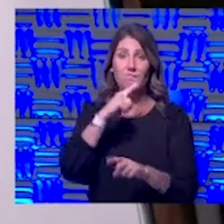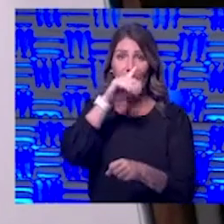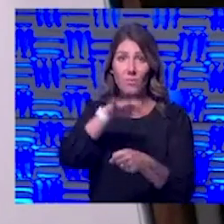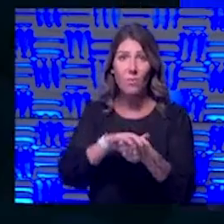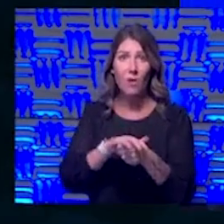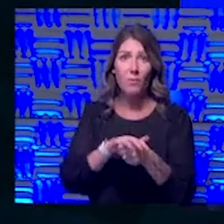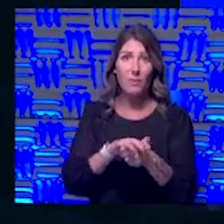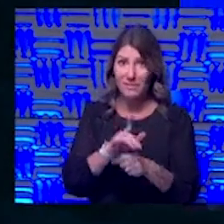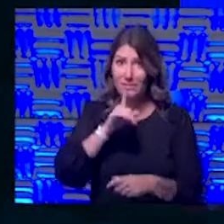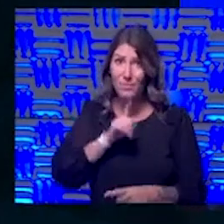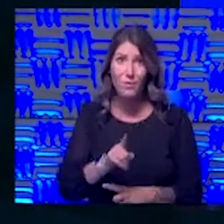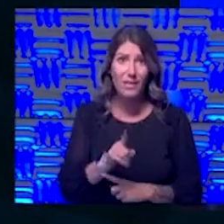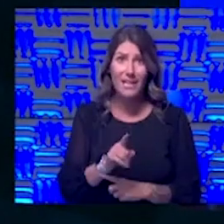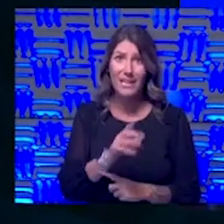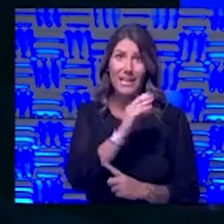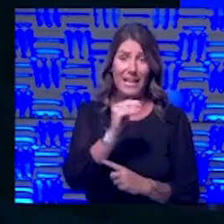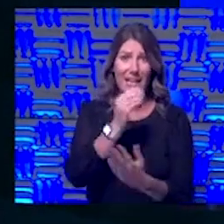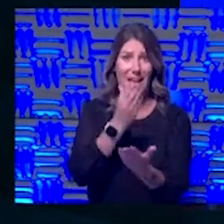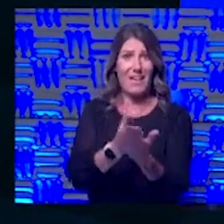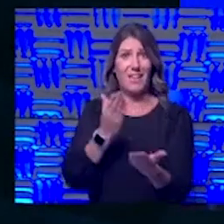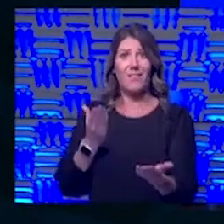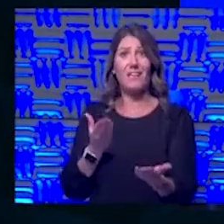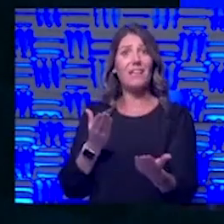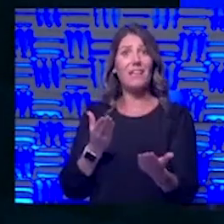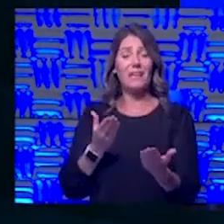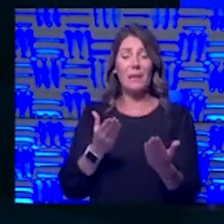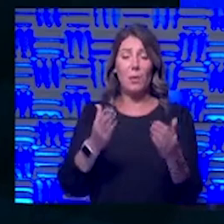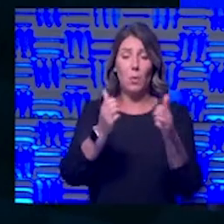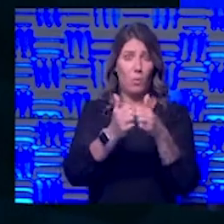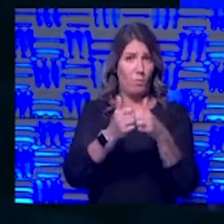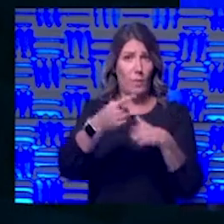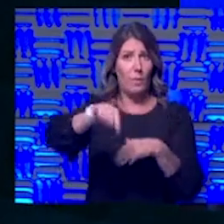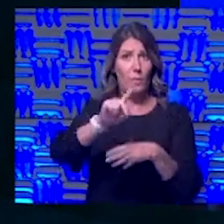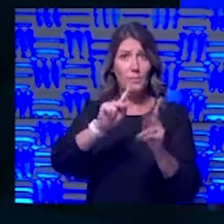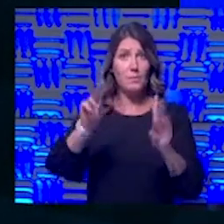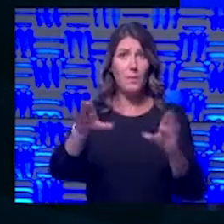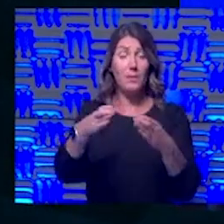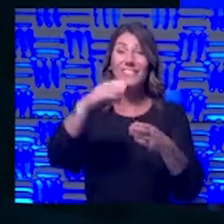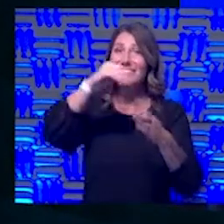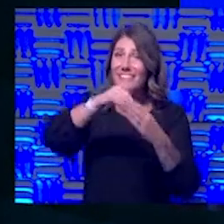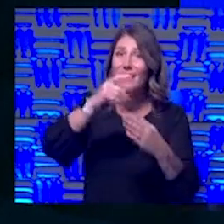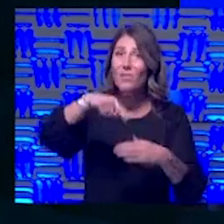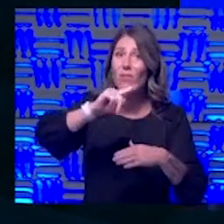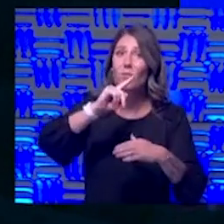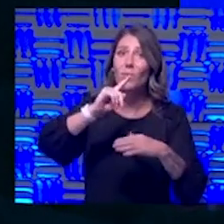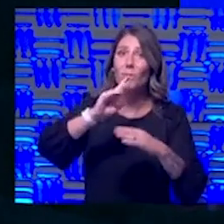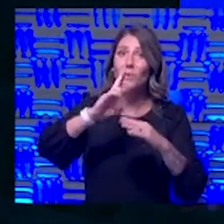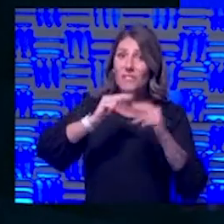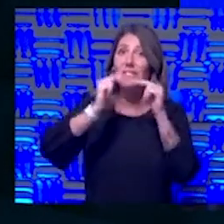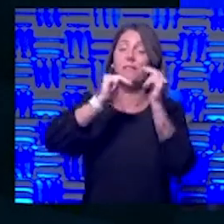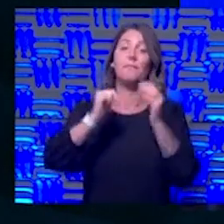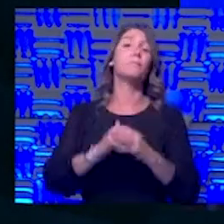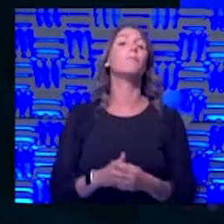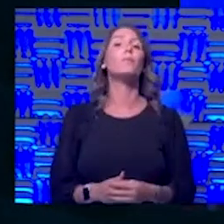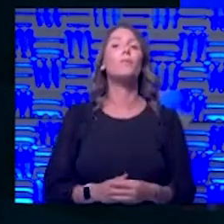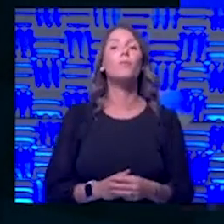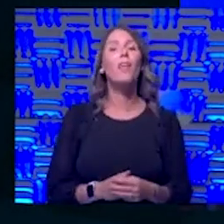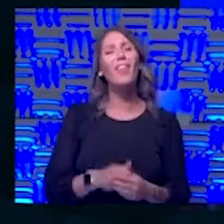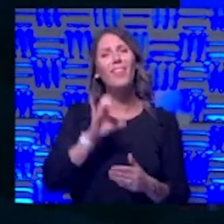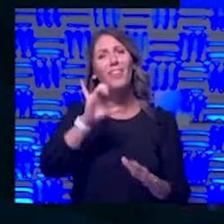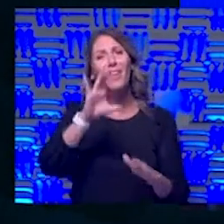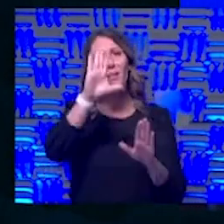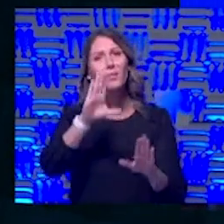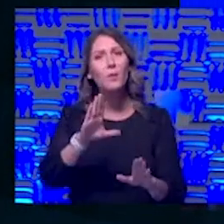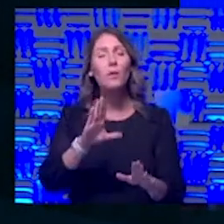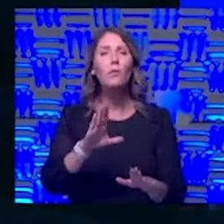very real and very evident within those populations and those facilities. Yeah, well, Bryan, that's great. Bryan, tell us,